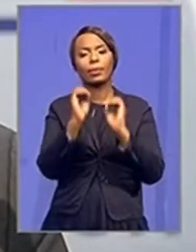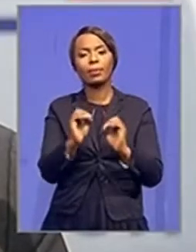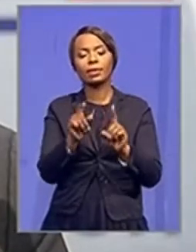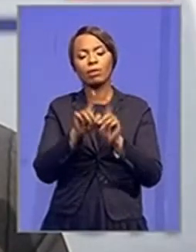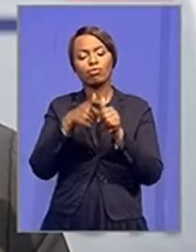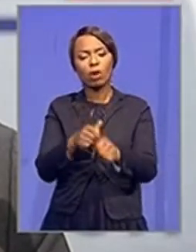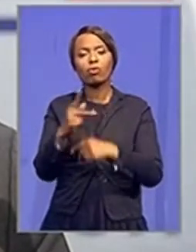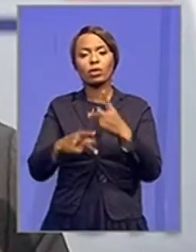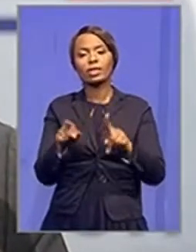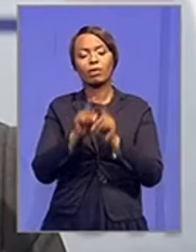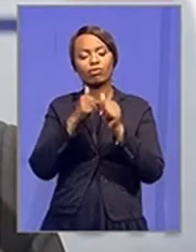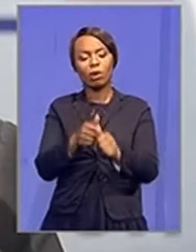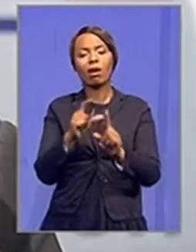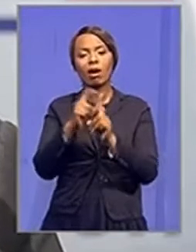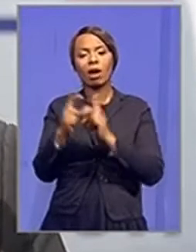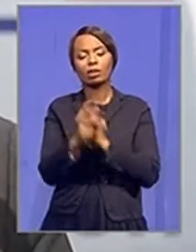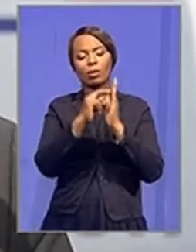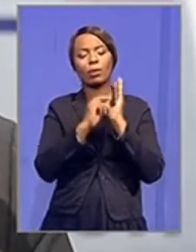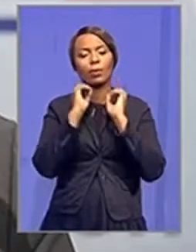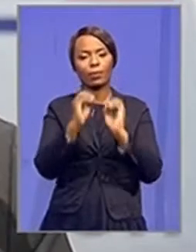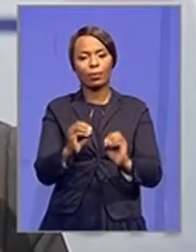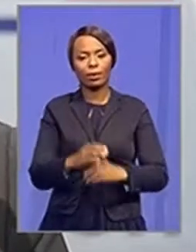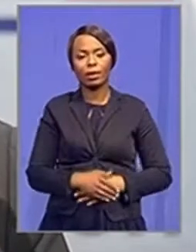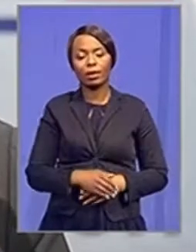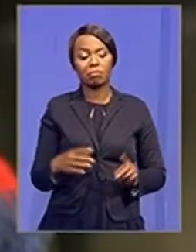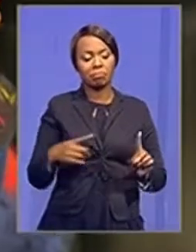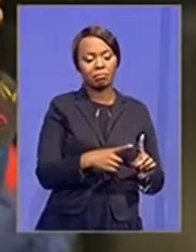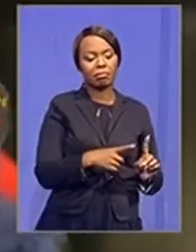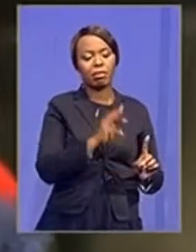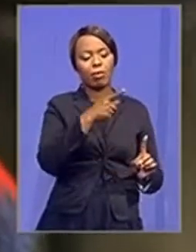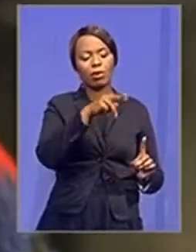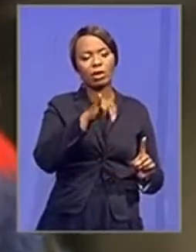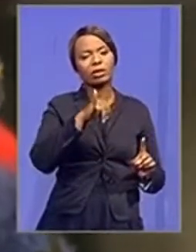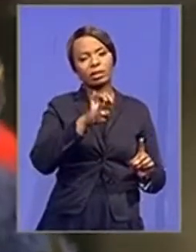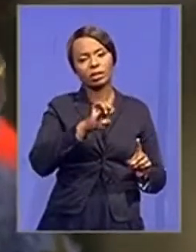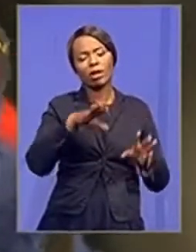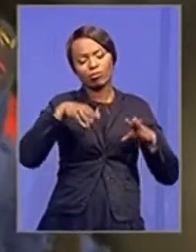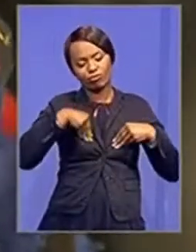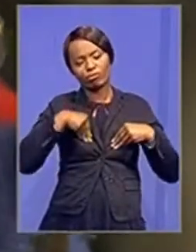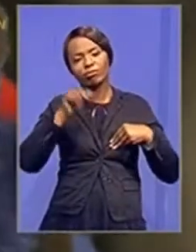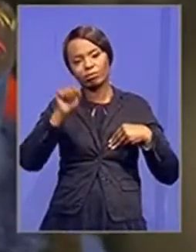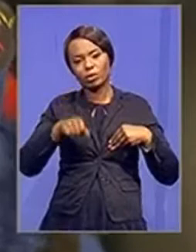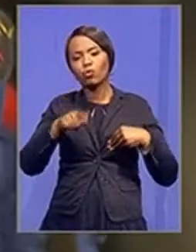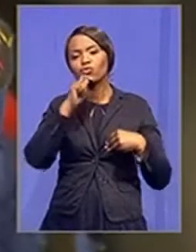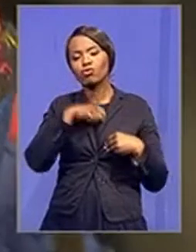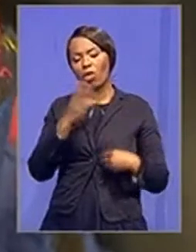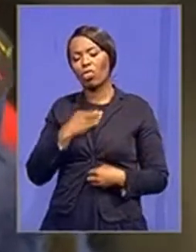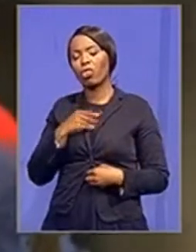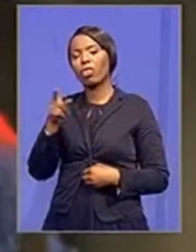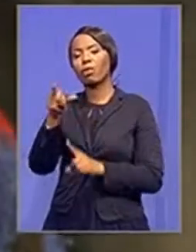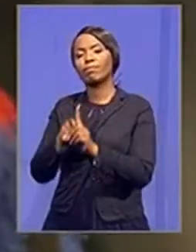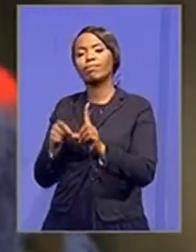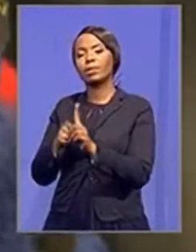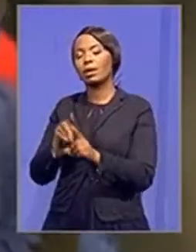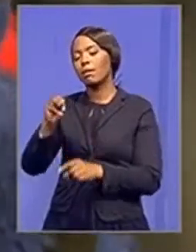tsa setso le go farologana ga tsona. Maphonyane o ne kwa commissioneng a amogela fa le o fetse Mahlangu le gore dikgato tse a